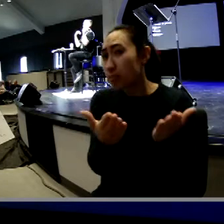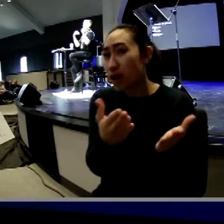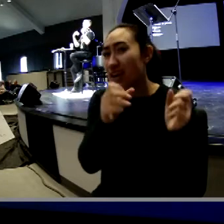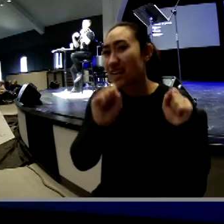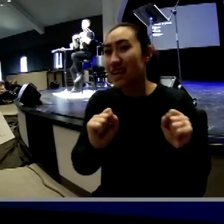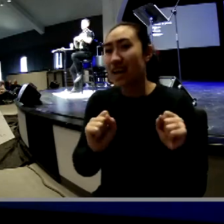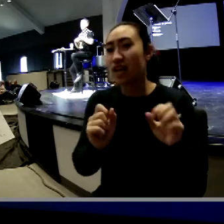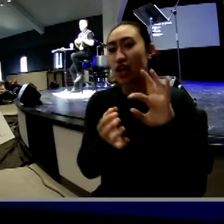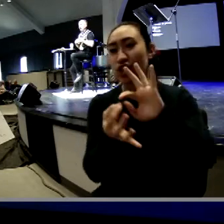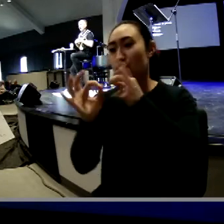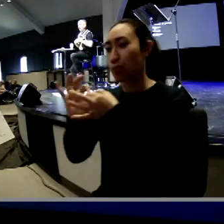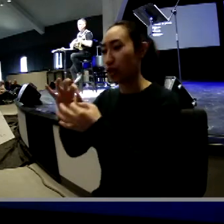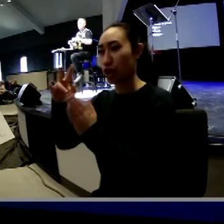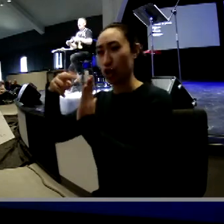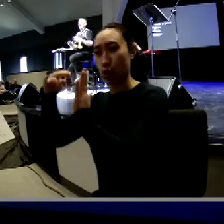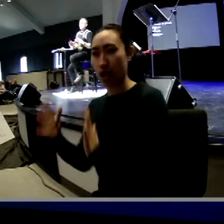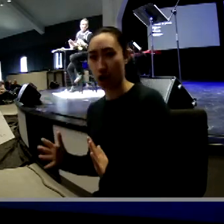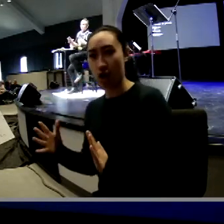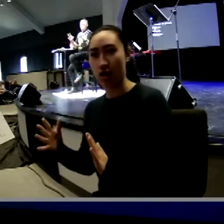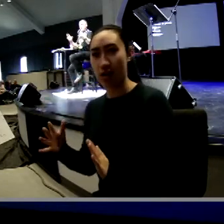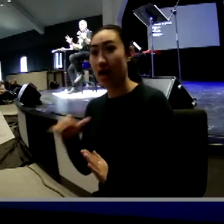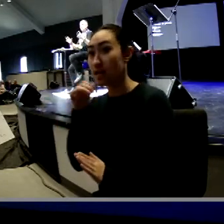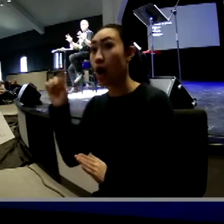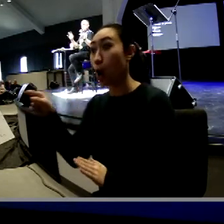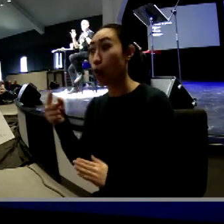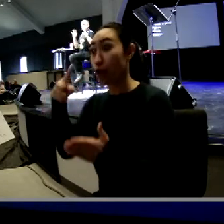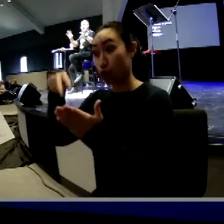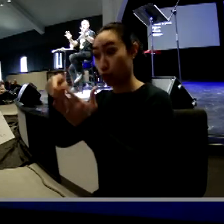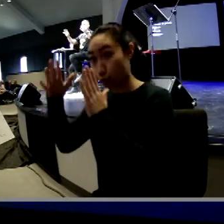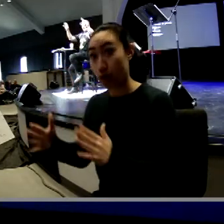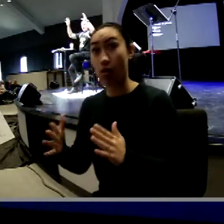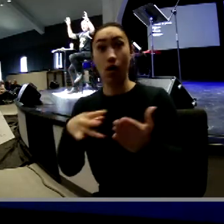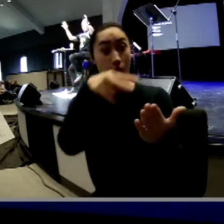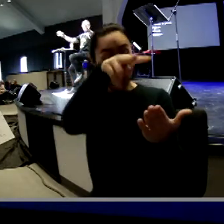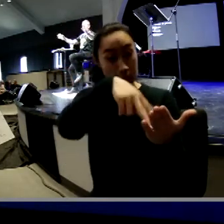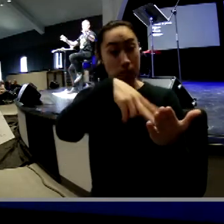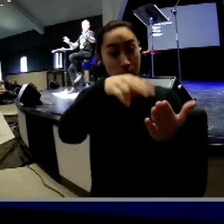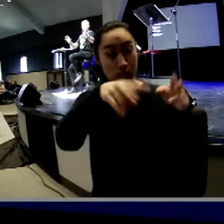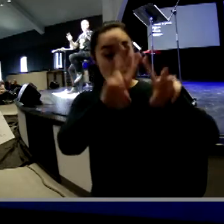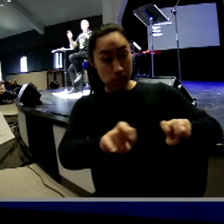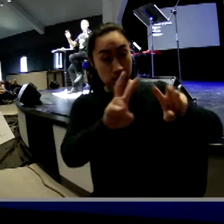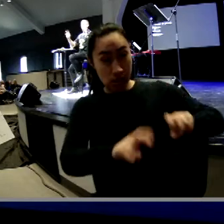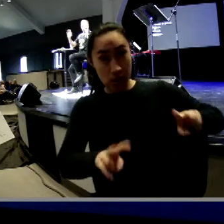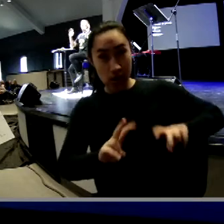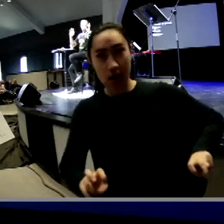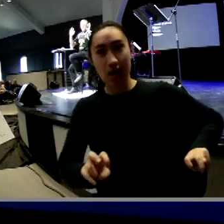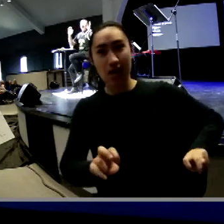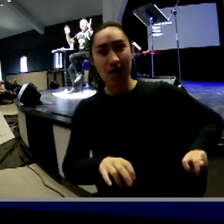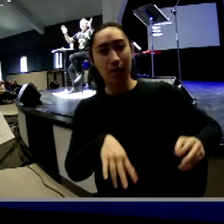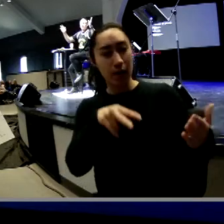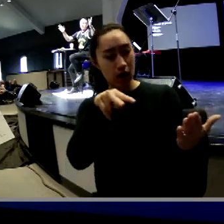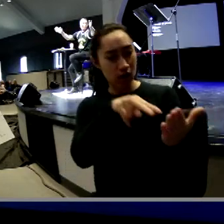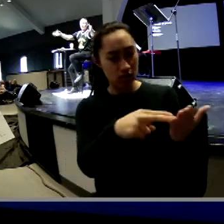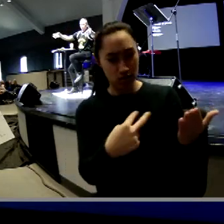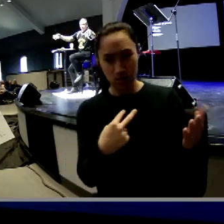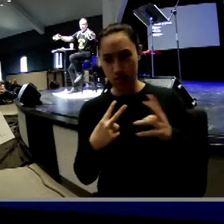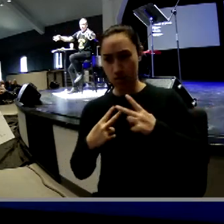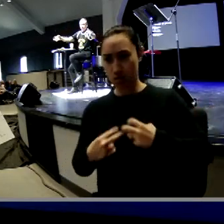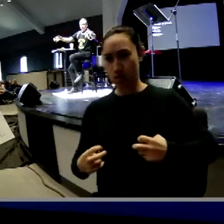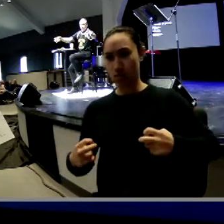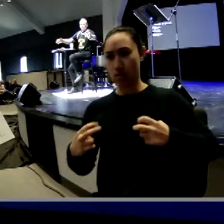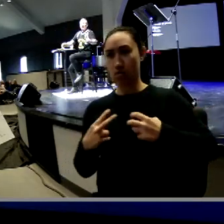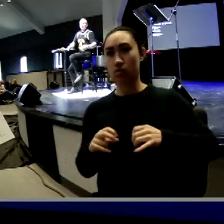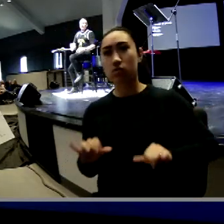mirror of what's going on within. And then the picture gets knocked out and it's a frame and it becomes a window of how you see the